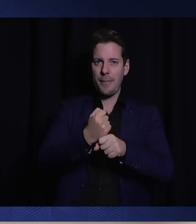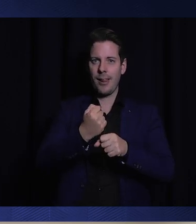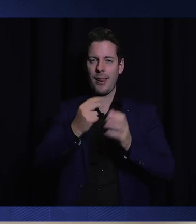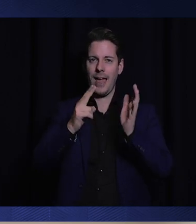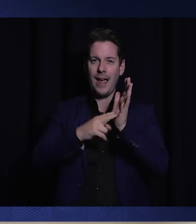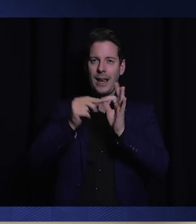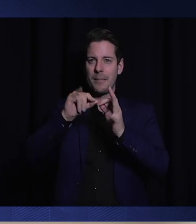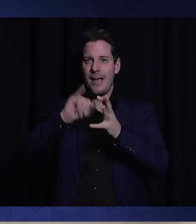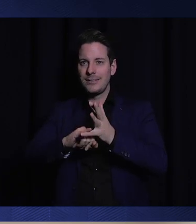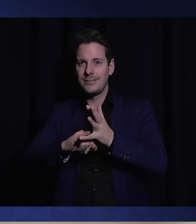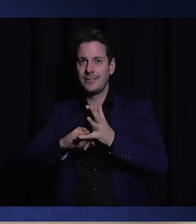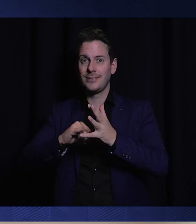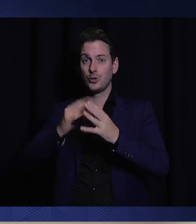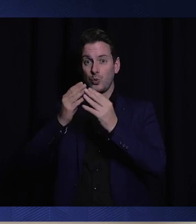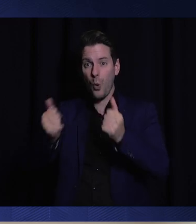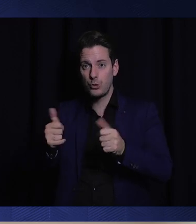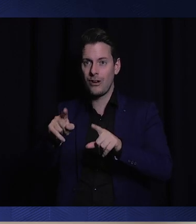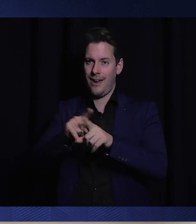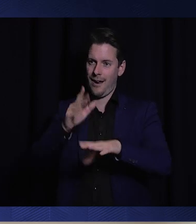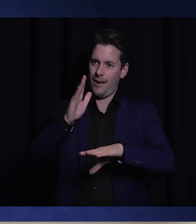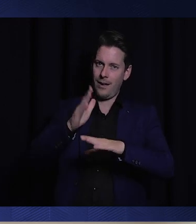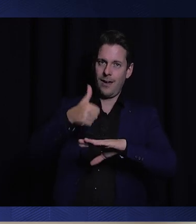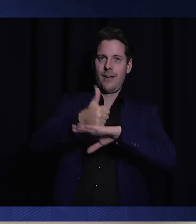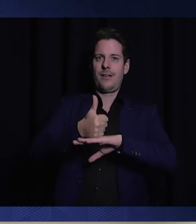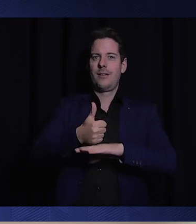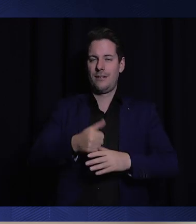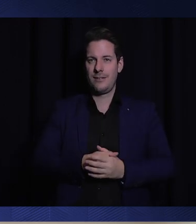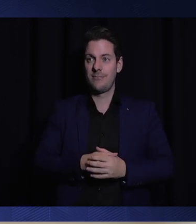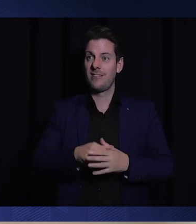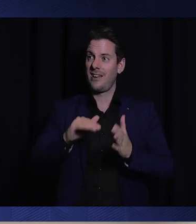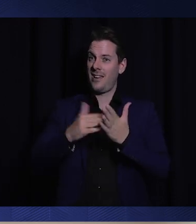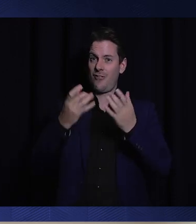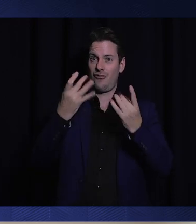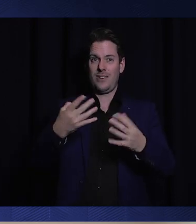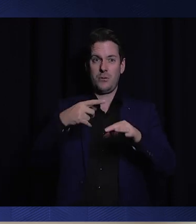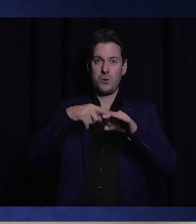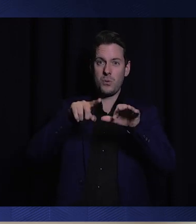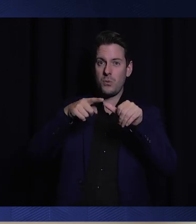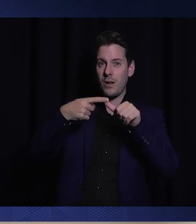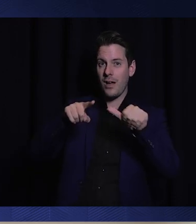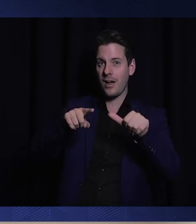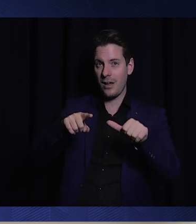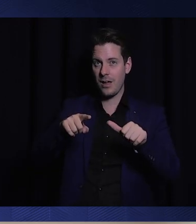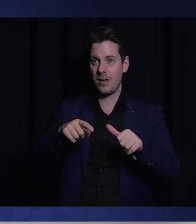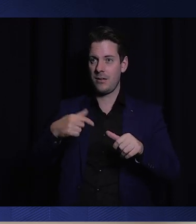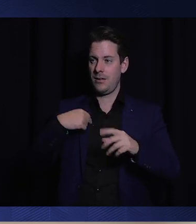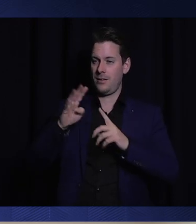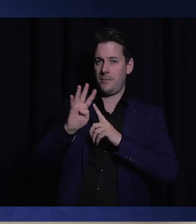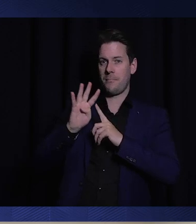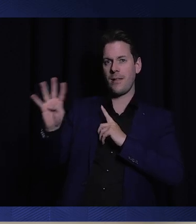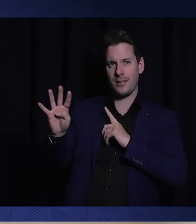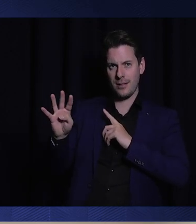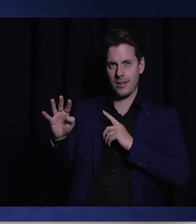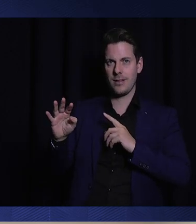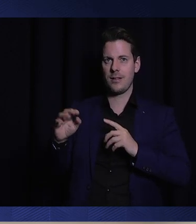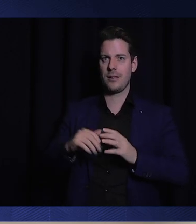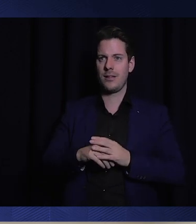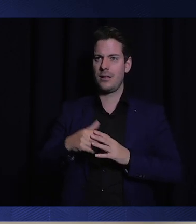similar approaches to concurrently address the multiple stresses on slum communities using nature-based